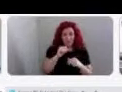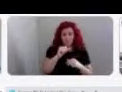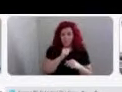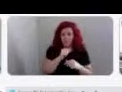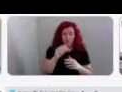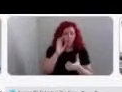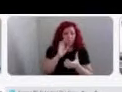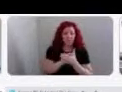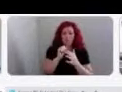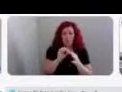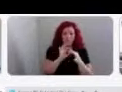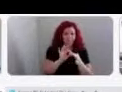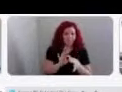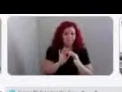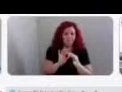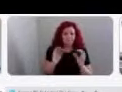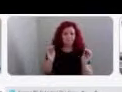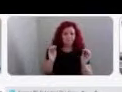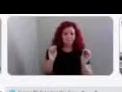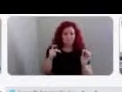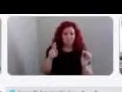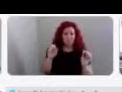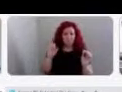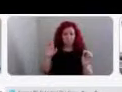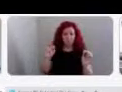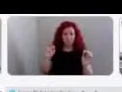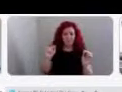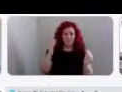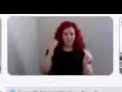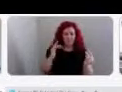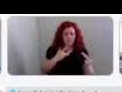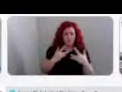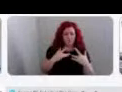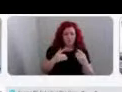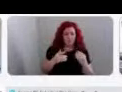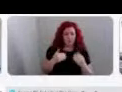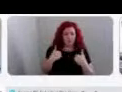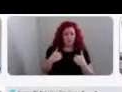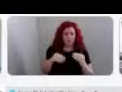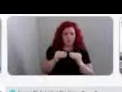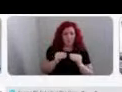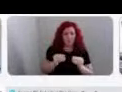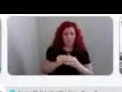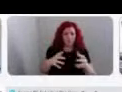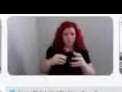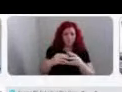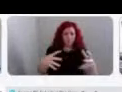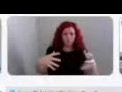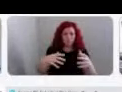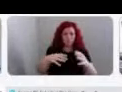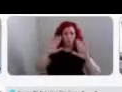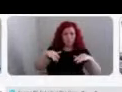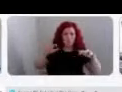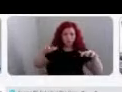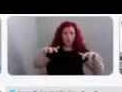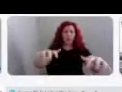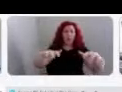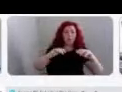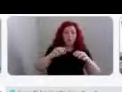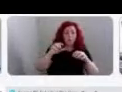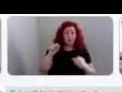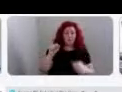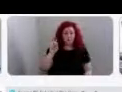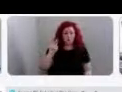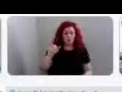have nothing in common with prescott seems to be worried about having more and more development and we in the sedona area are trying to restrict